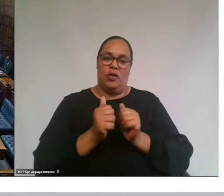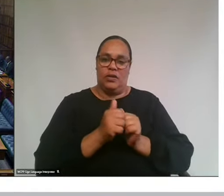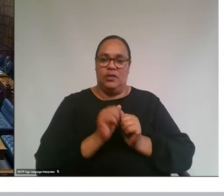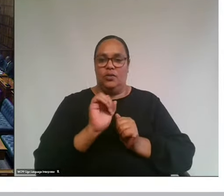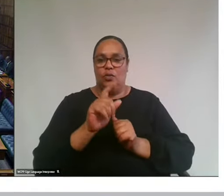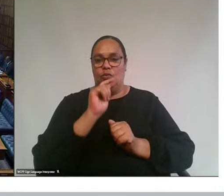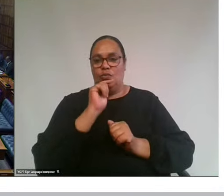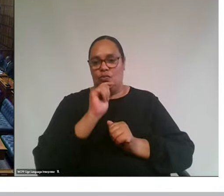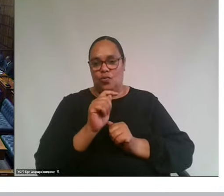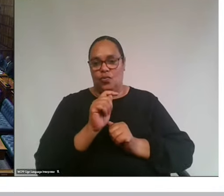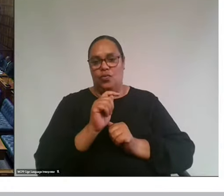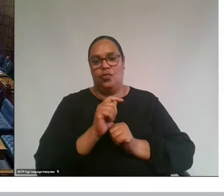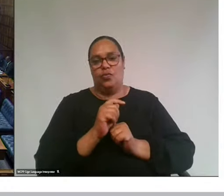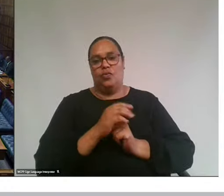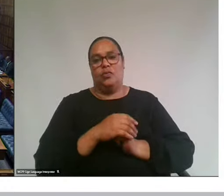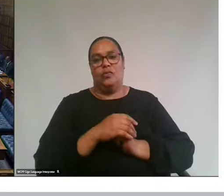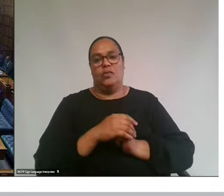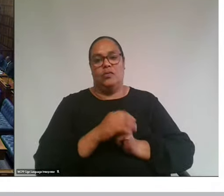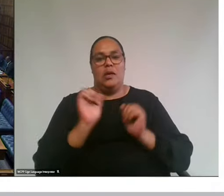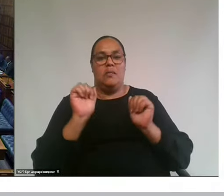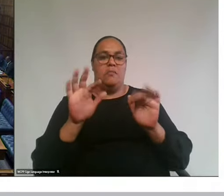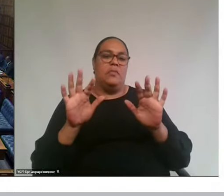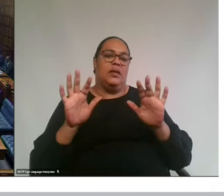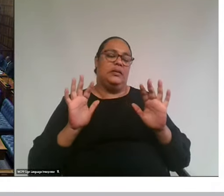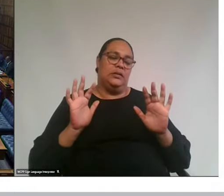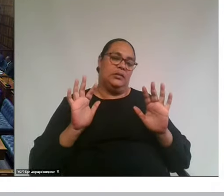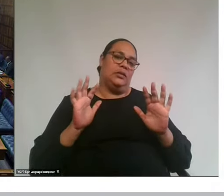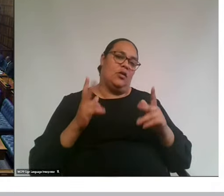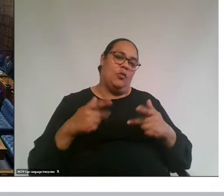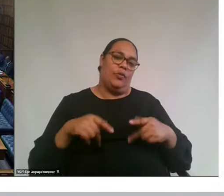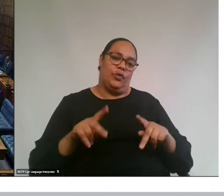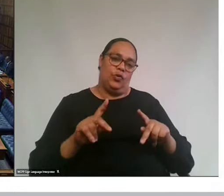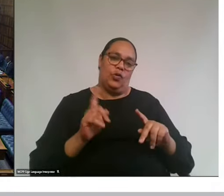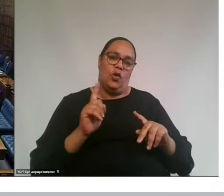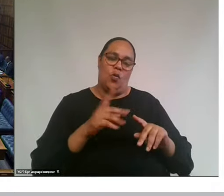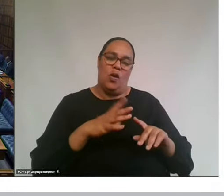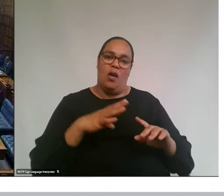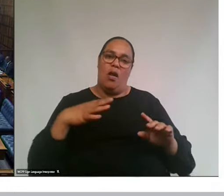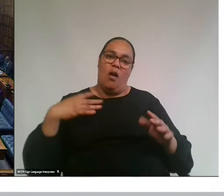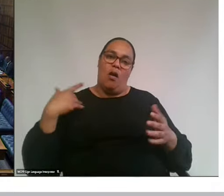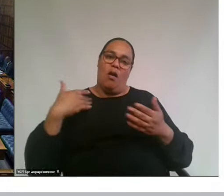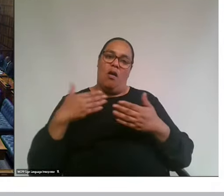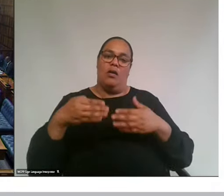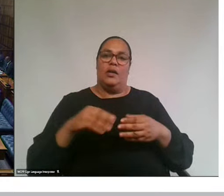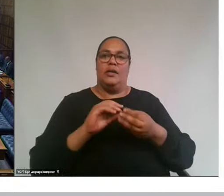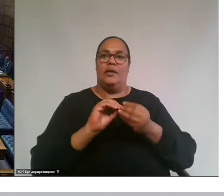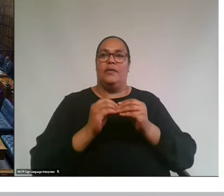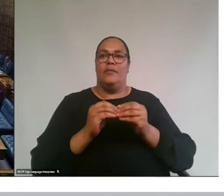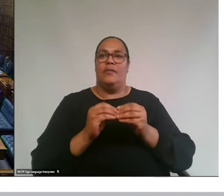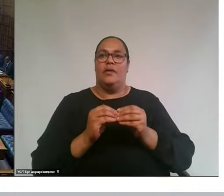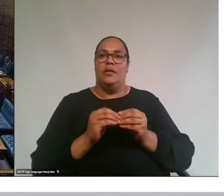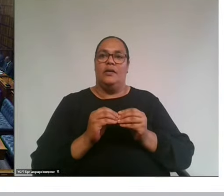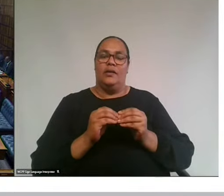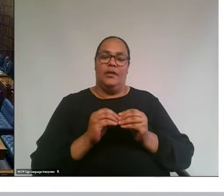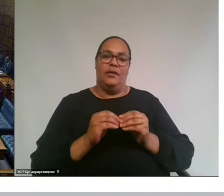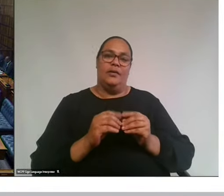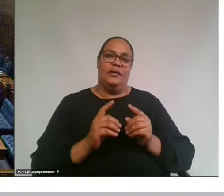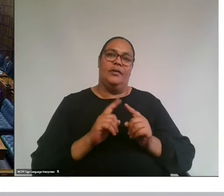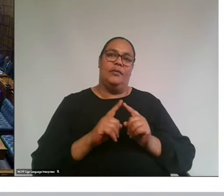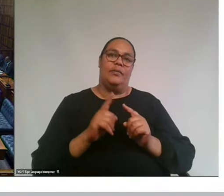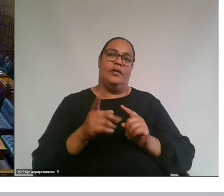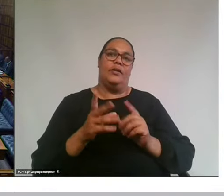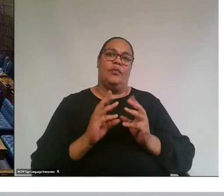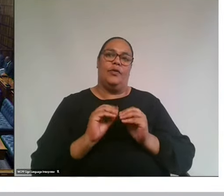is actually an amazing opportunity that's been long in the making because now you have a company that's mainstream that is